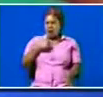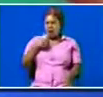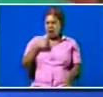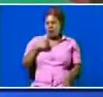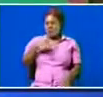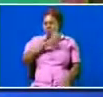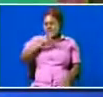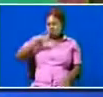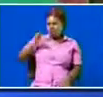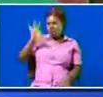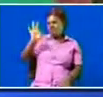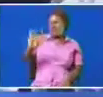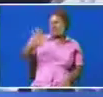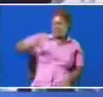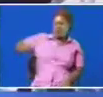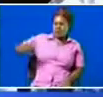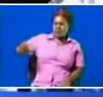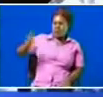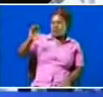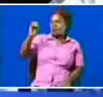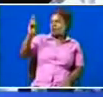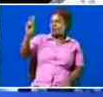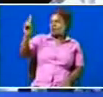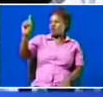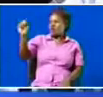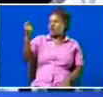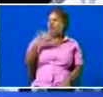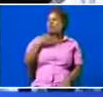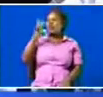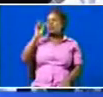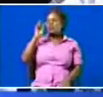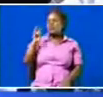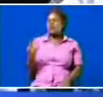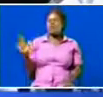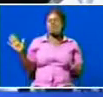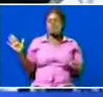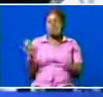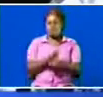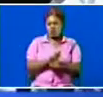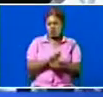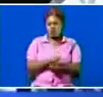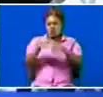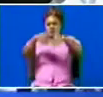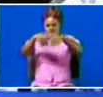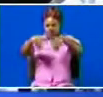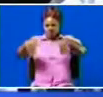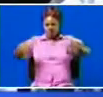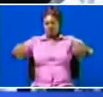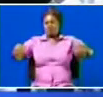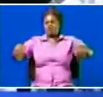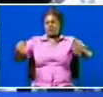3 commissioners remaining. Ford Kenya wants to see a solid and independent,